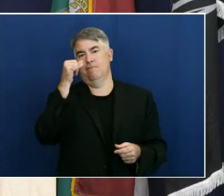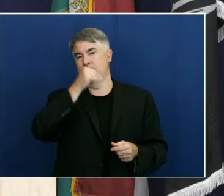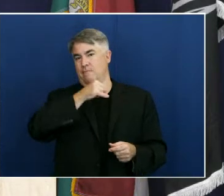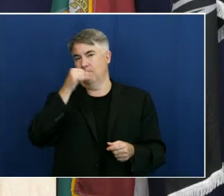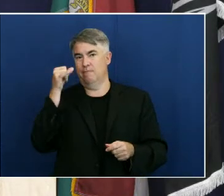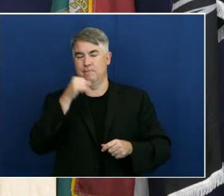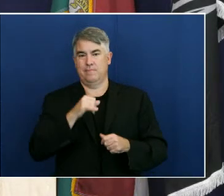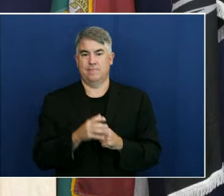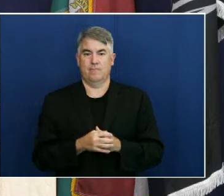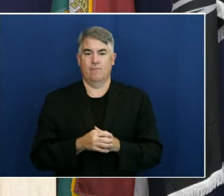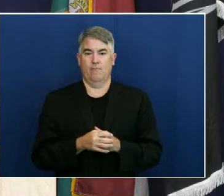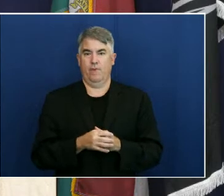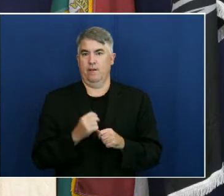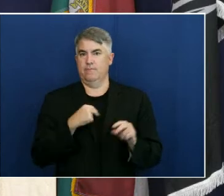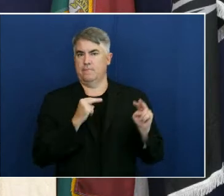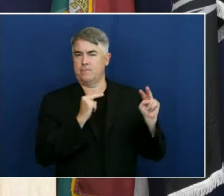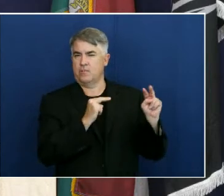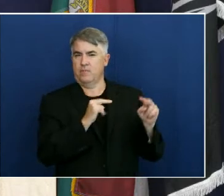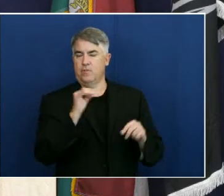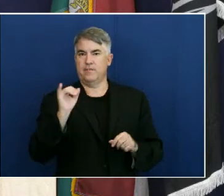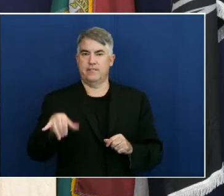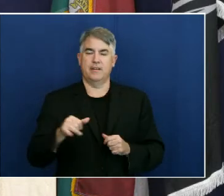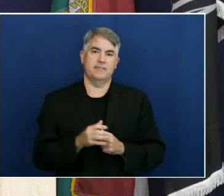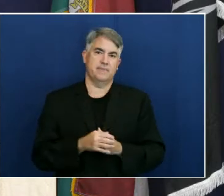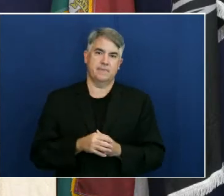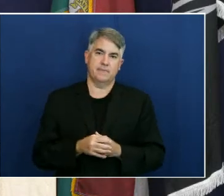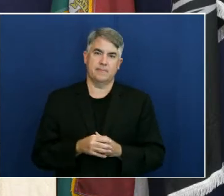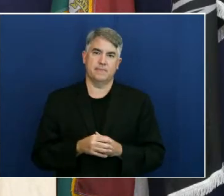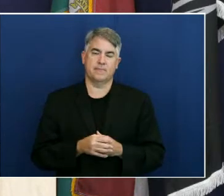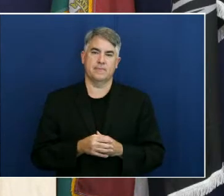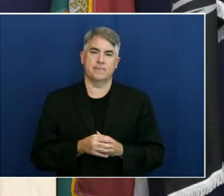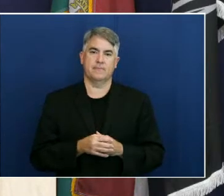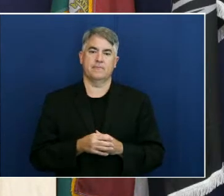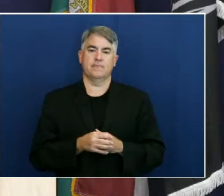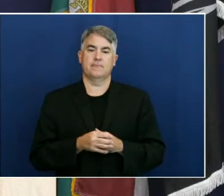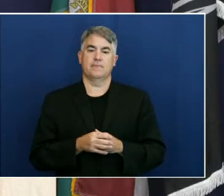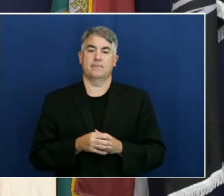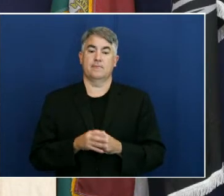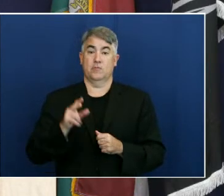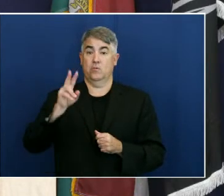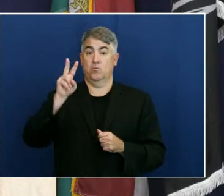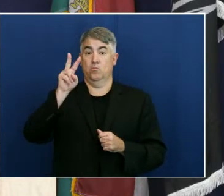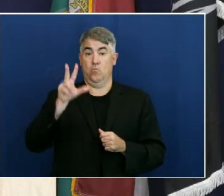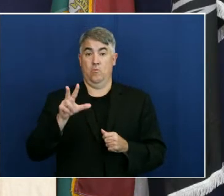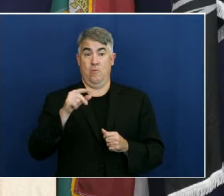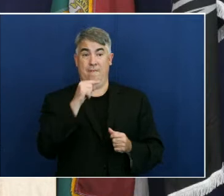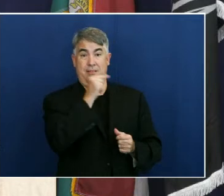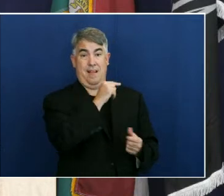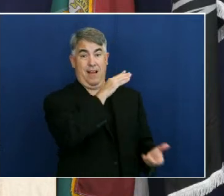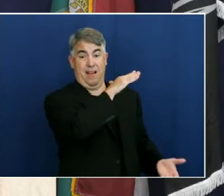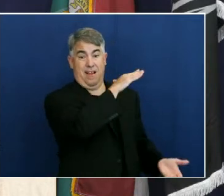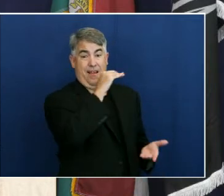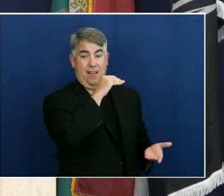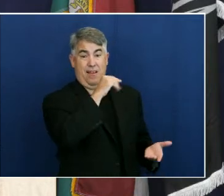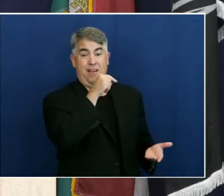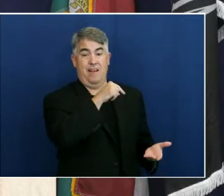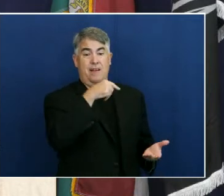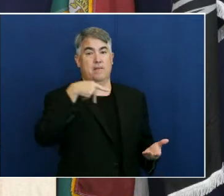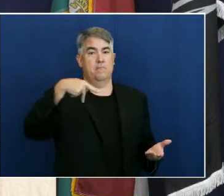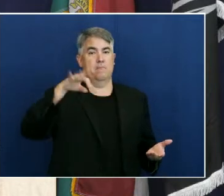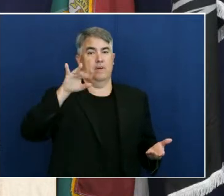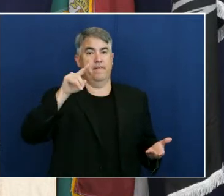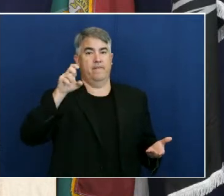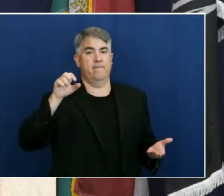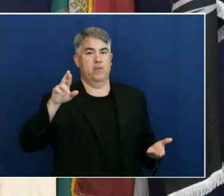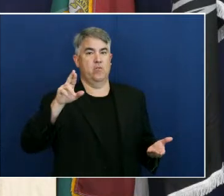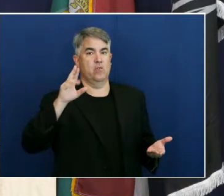vaccines. We're also encouraged that we think 2/3 of those will be Pfizer. So again, we will be in a strong position to meet the needs of 12 to 15-year-olds as we